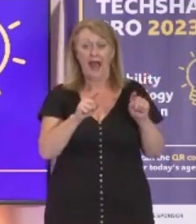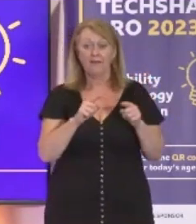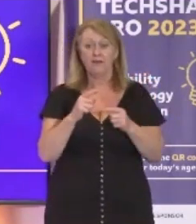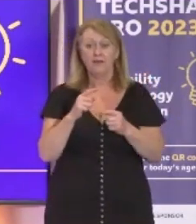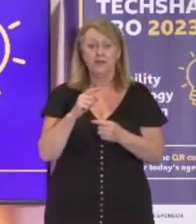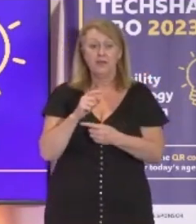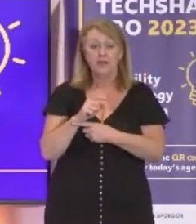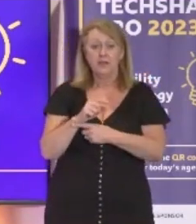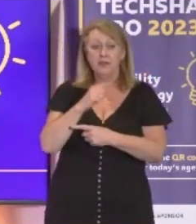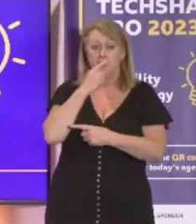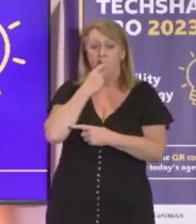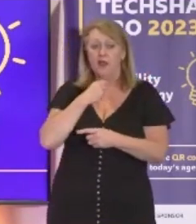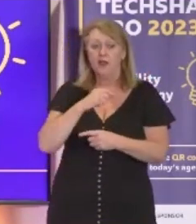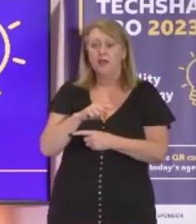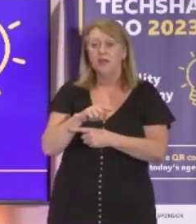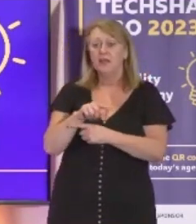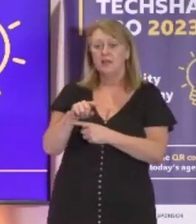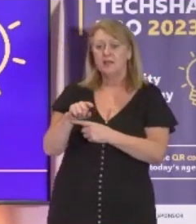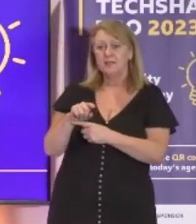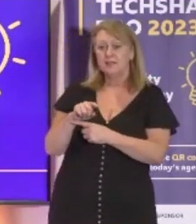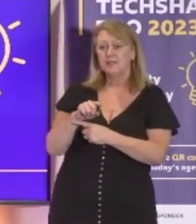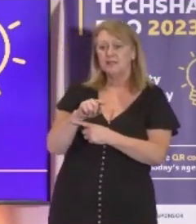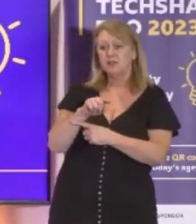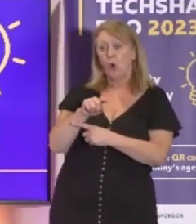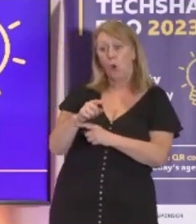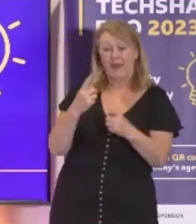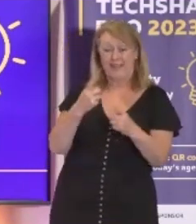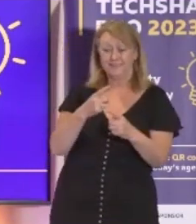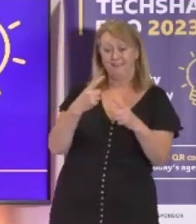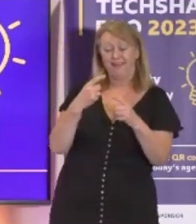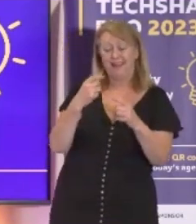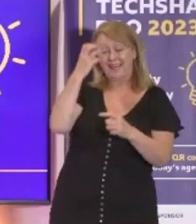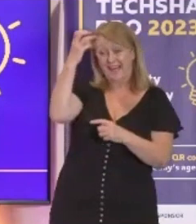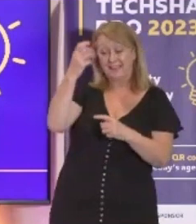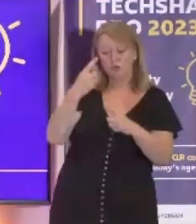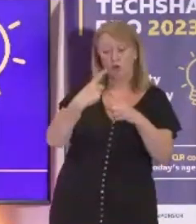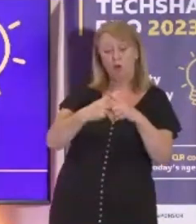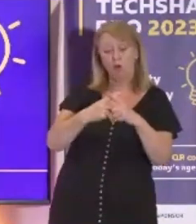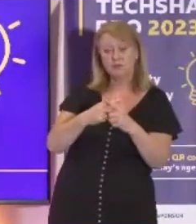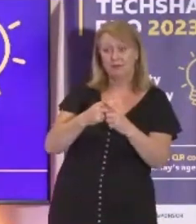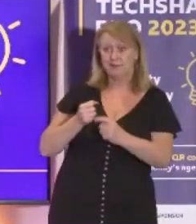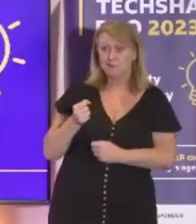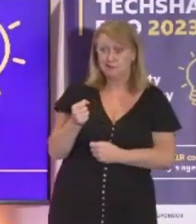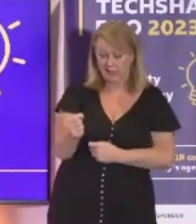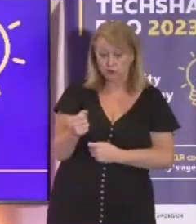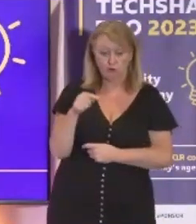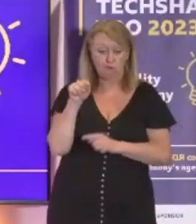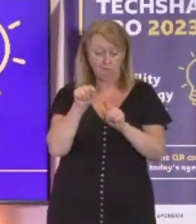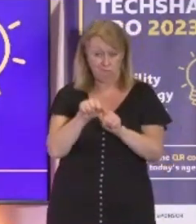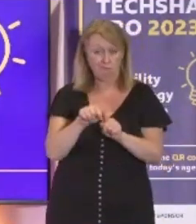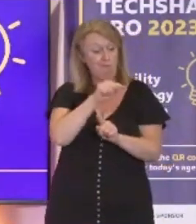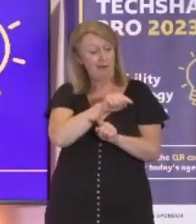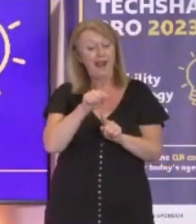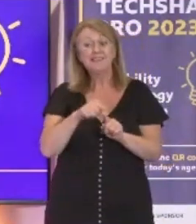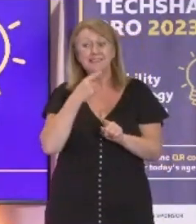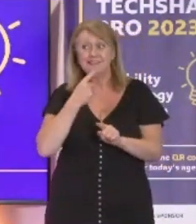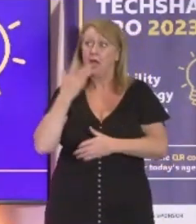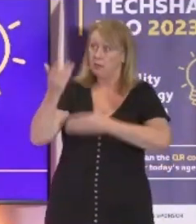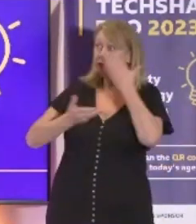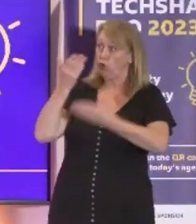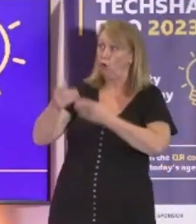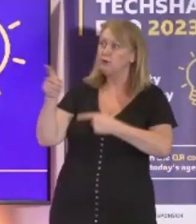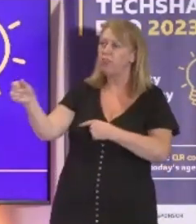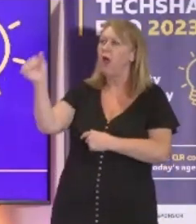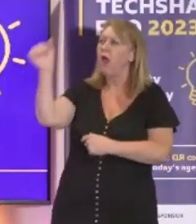we talk about Harry Potter because we're at King's Cross Station. If you're in a different country, tell a story that will resonate with the people that go